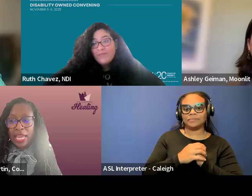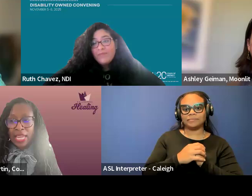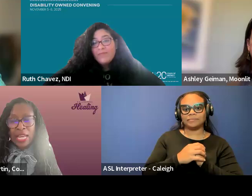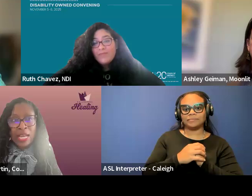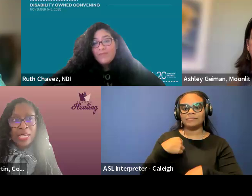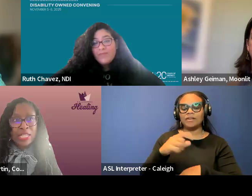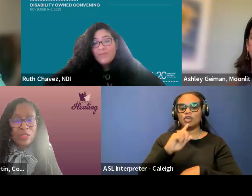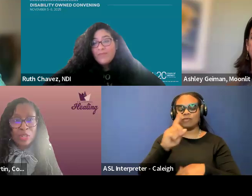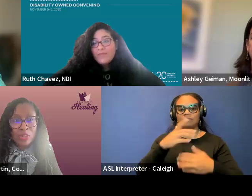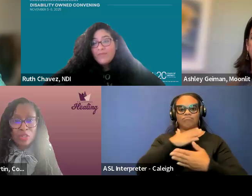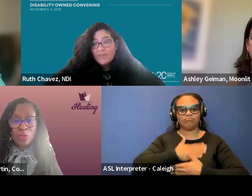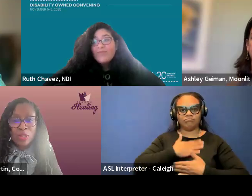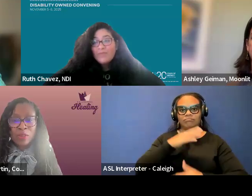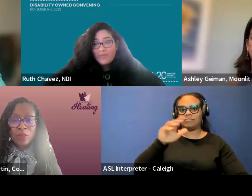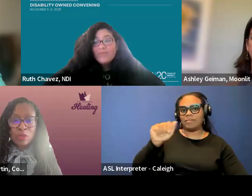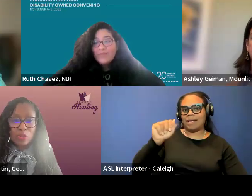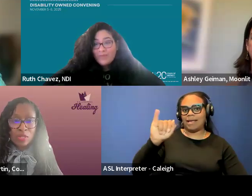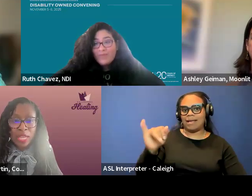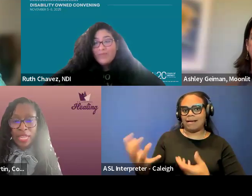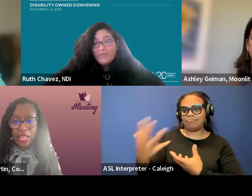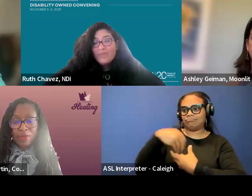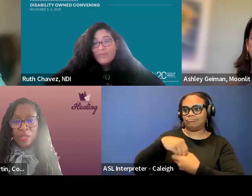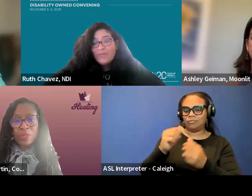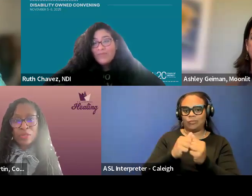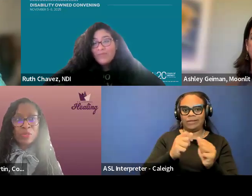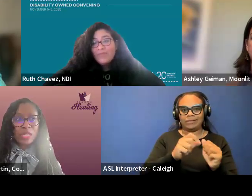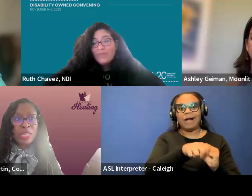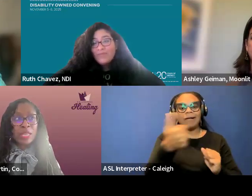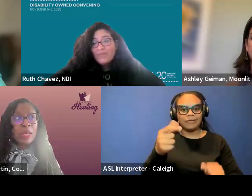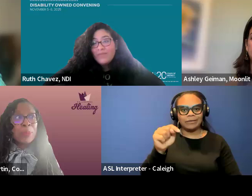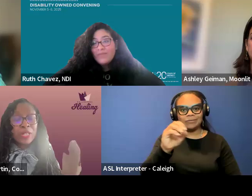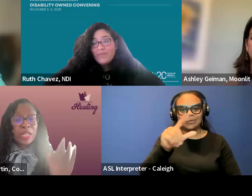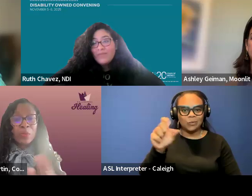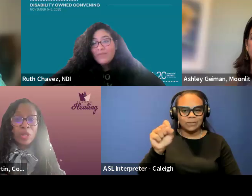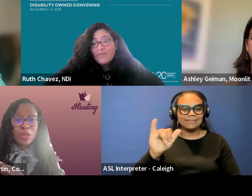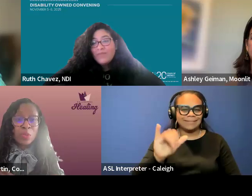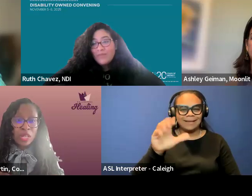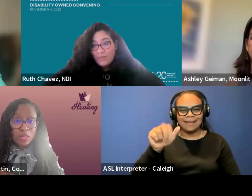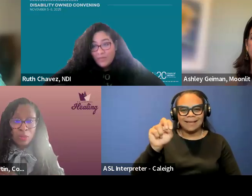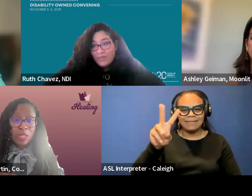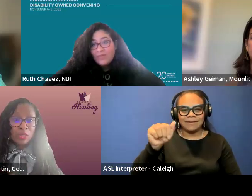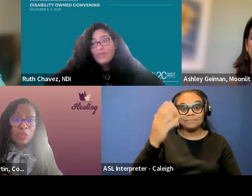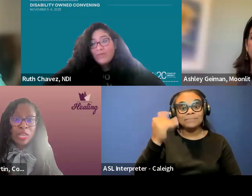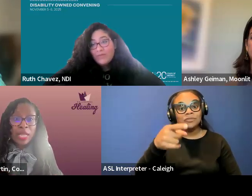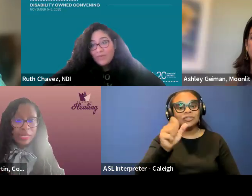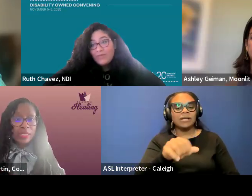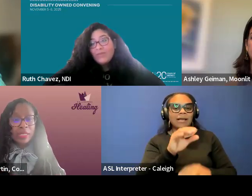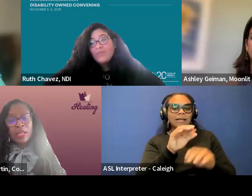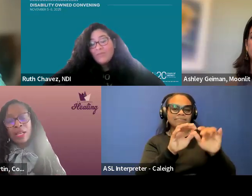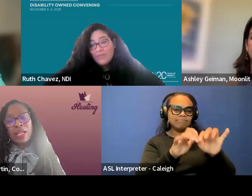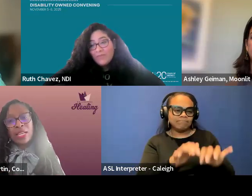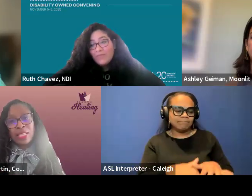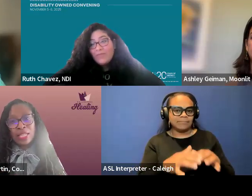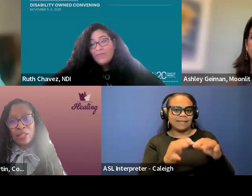the AI integration with tools like Canva because you can put in what you want to